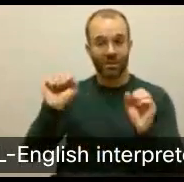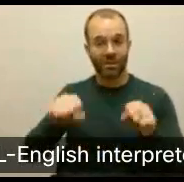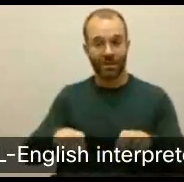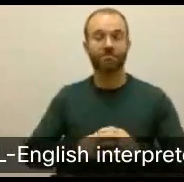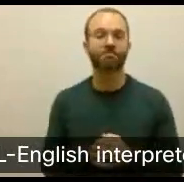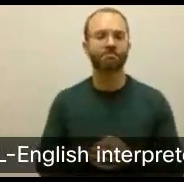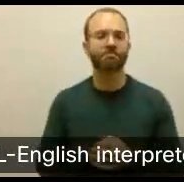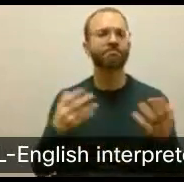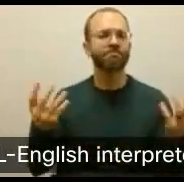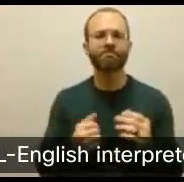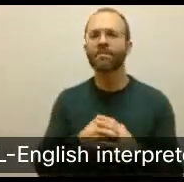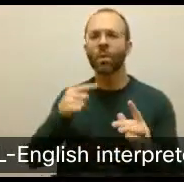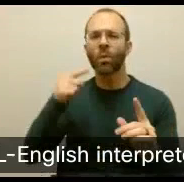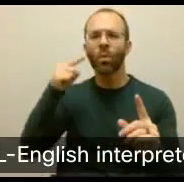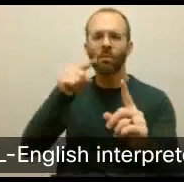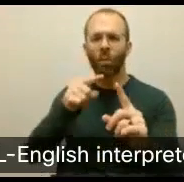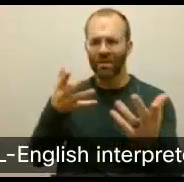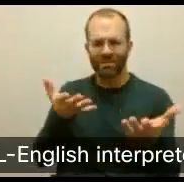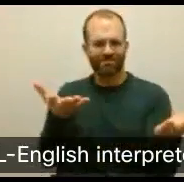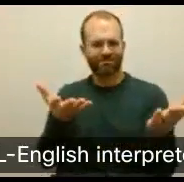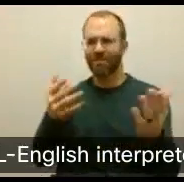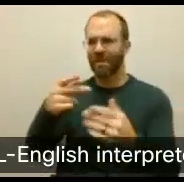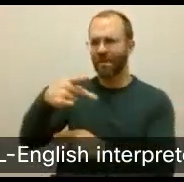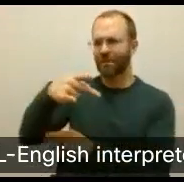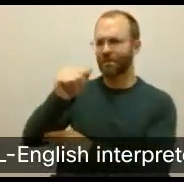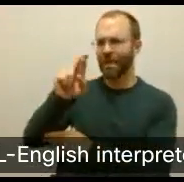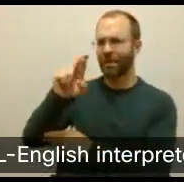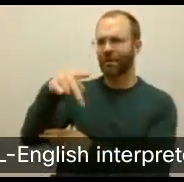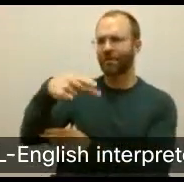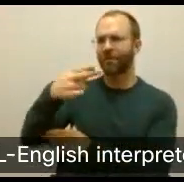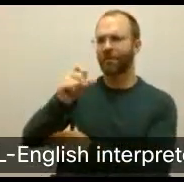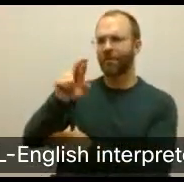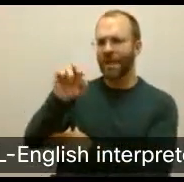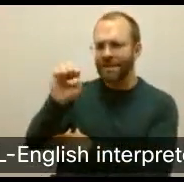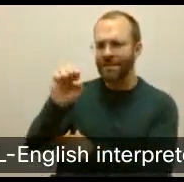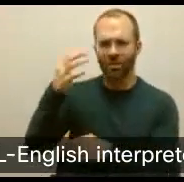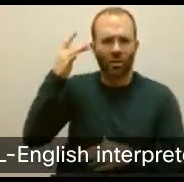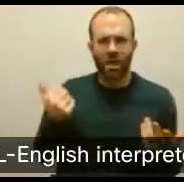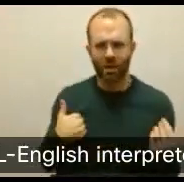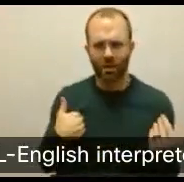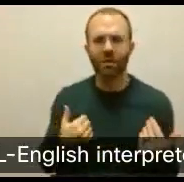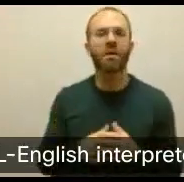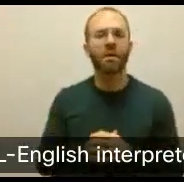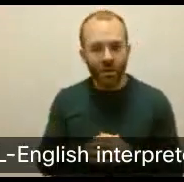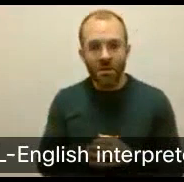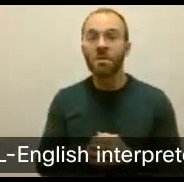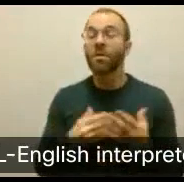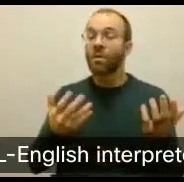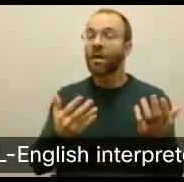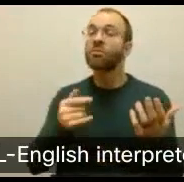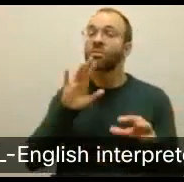What is the point and what is the goal of paraphrasing? Why do we paraphrase? Well, first of all, before I move into talking about